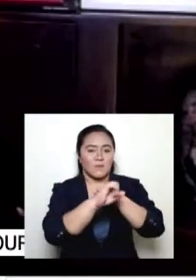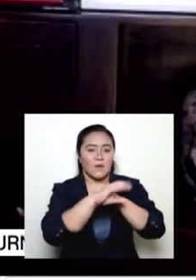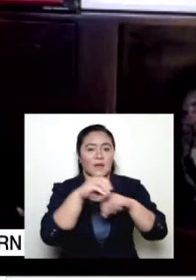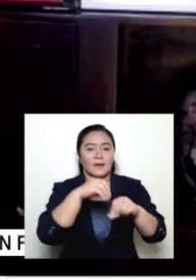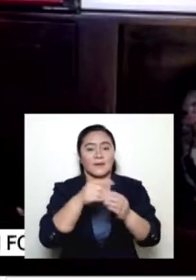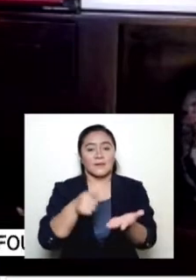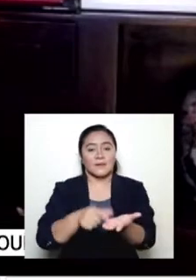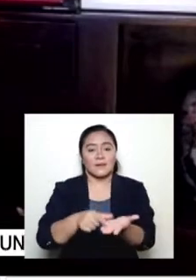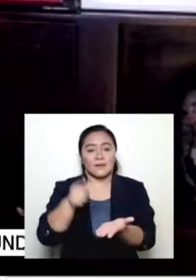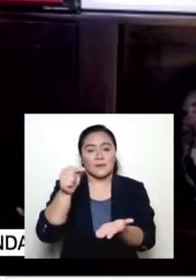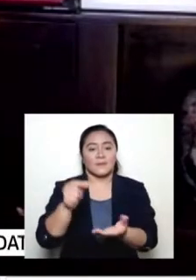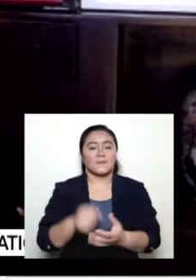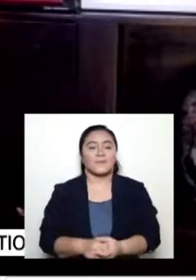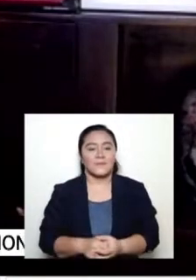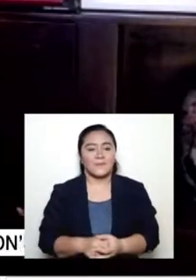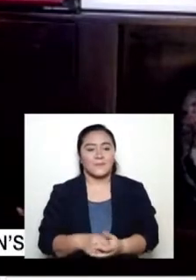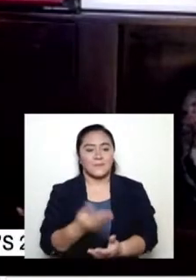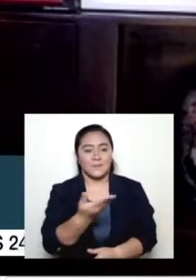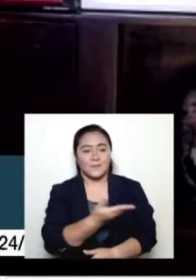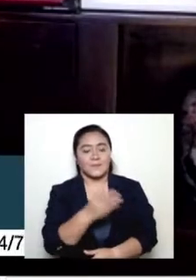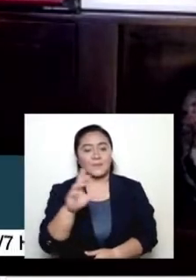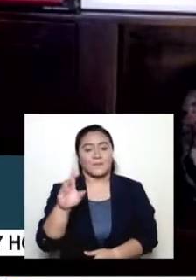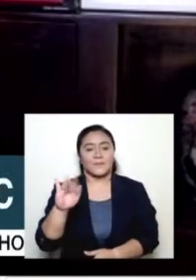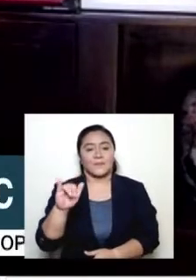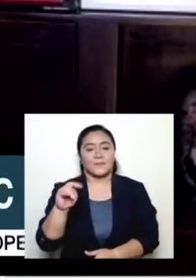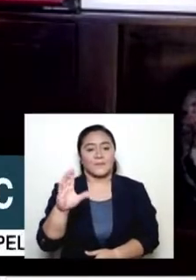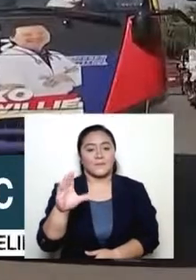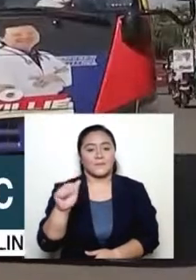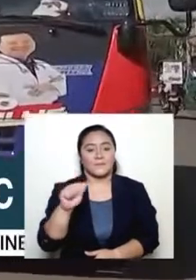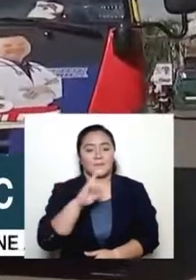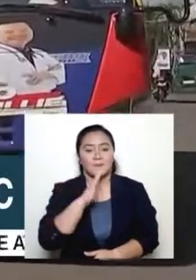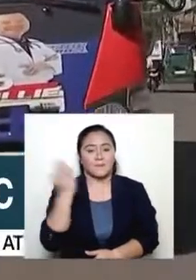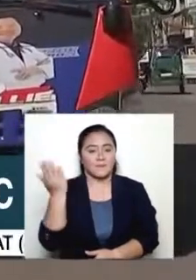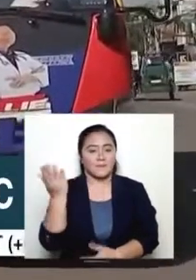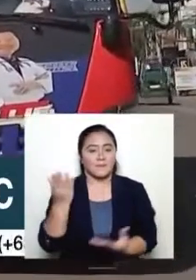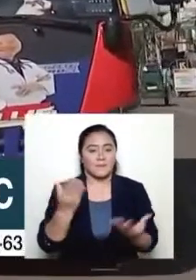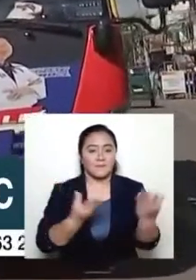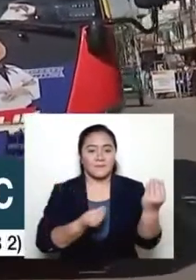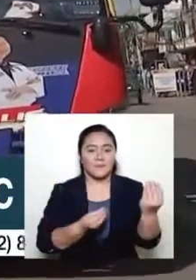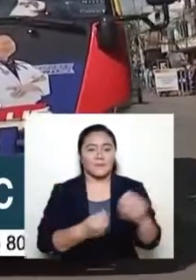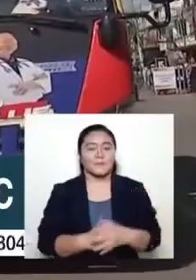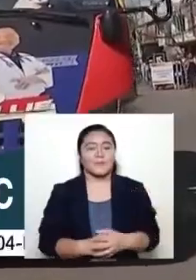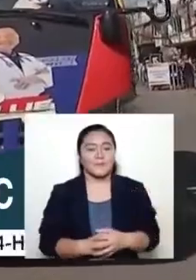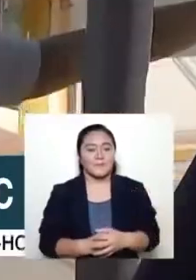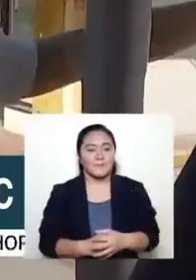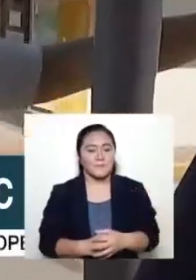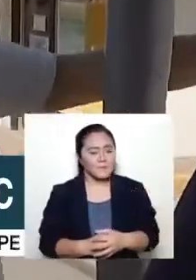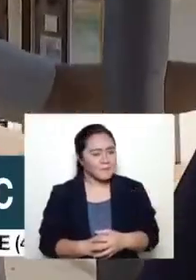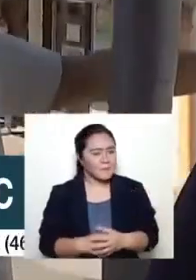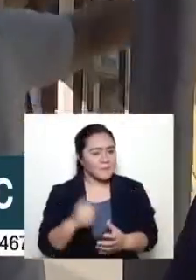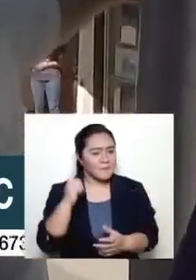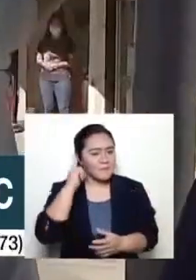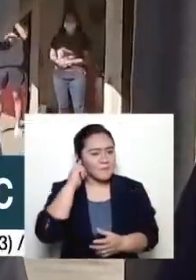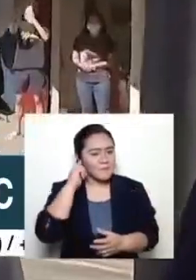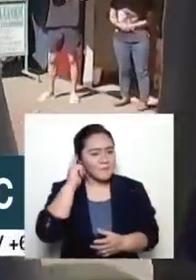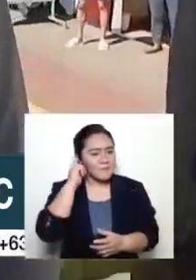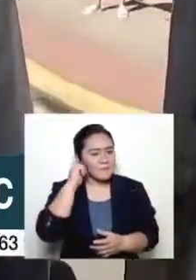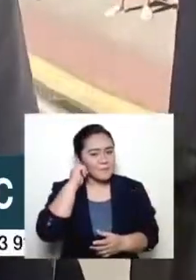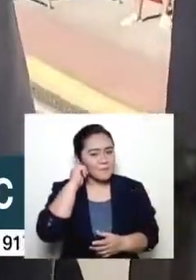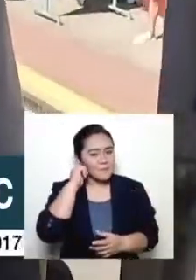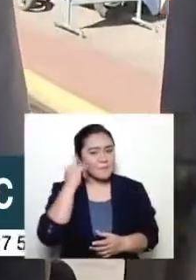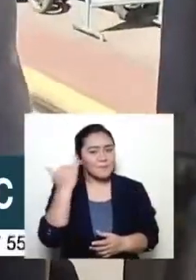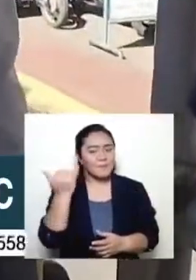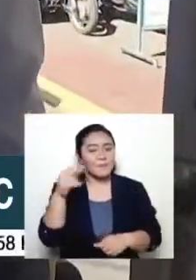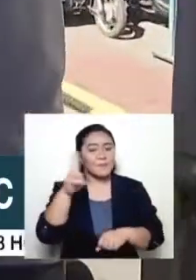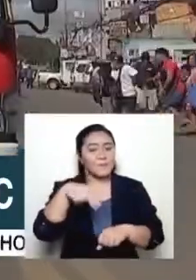correspondent, Bianca Dava. Bianca, go ahead. Hi, Carmina. Day 59 of the official campaign for national